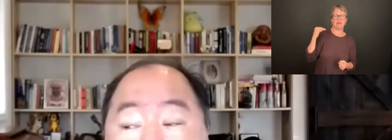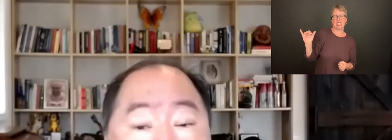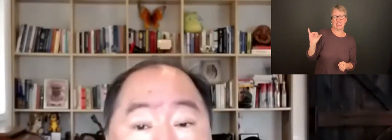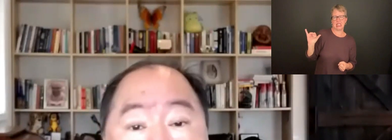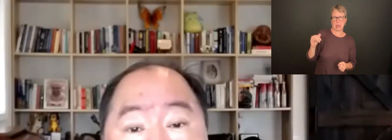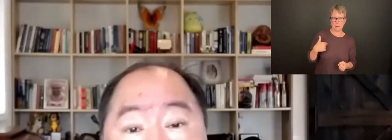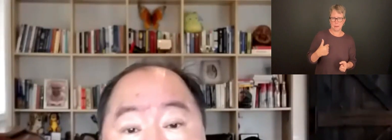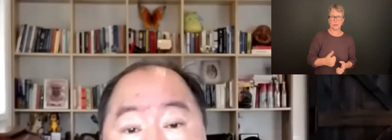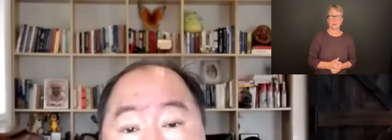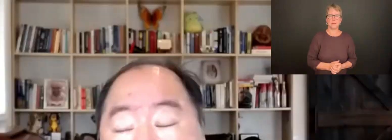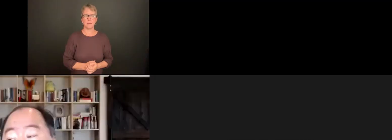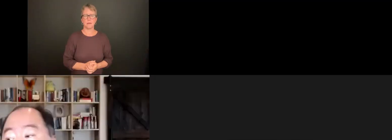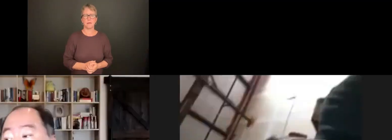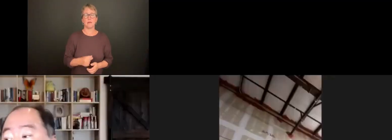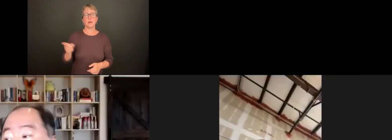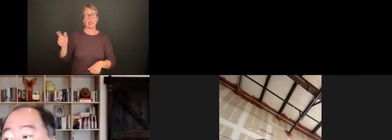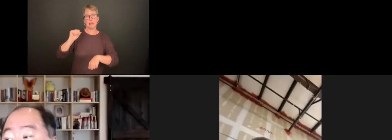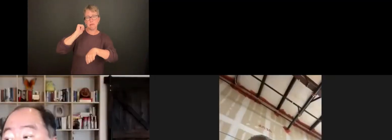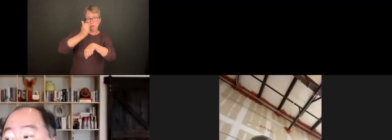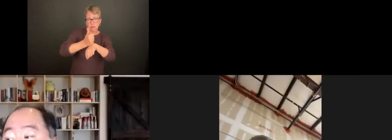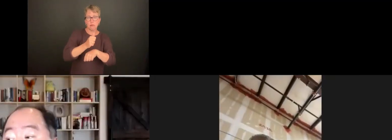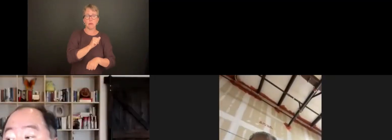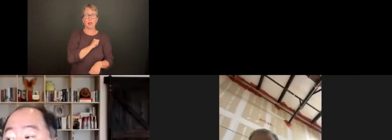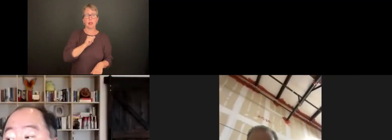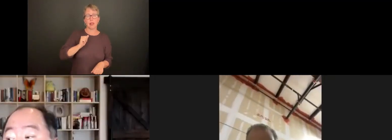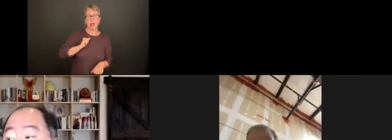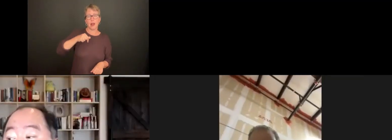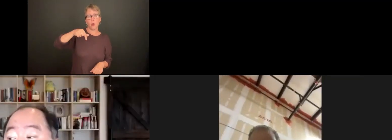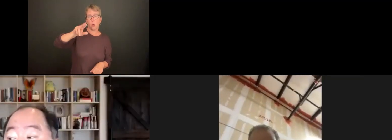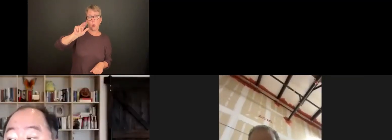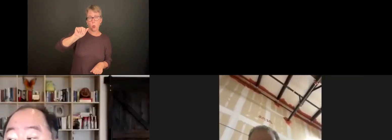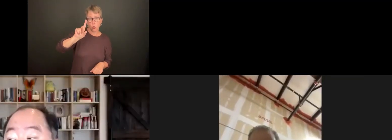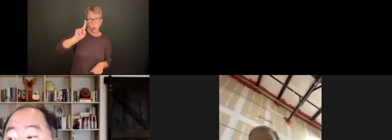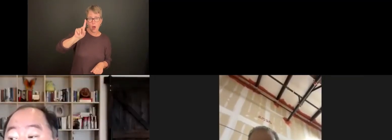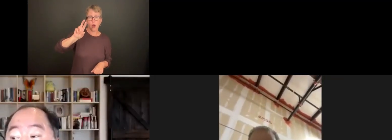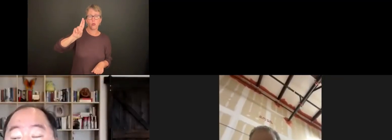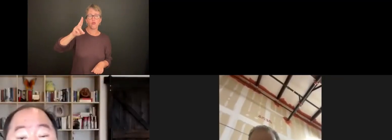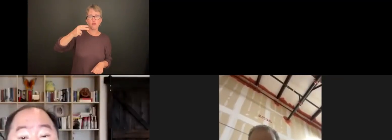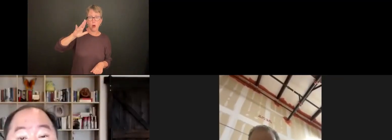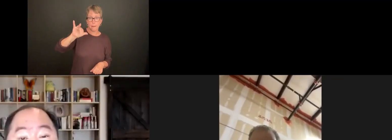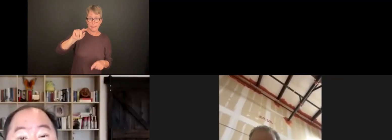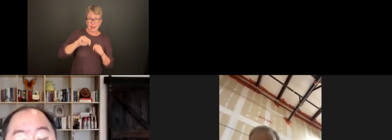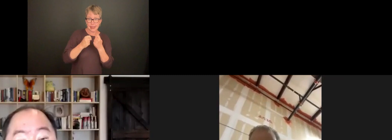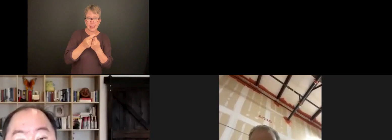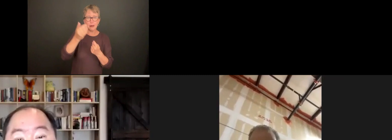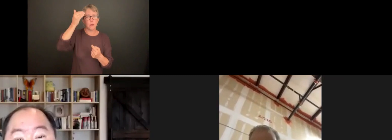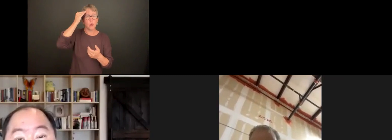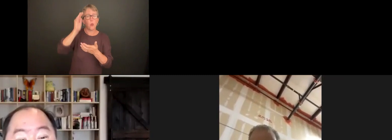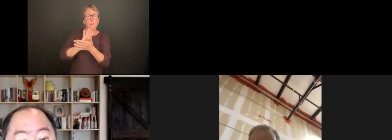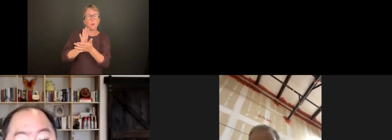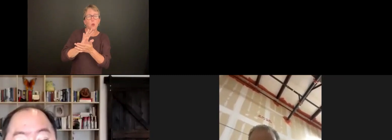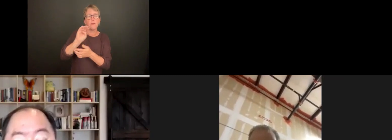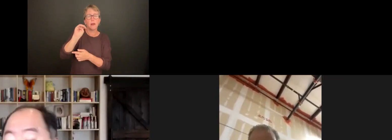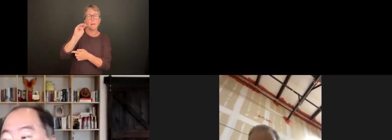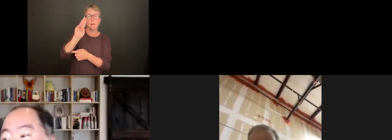from Atlanta, Georgia. He's a C5 incomplete quad due to a car accident as far